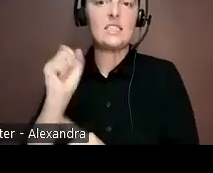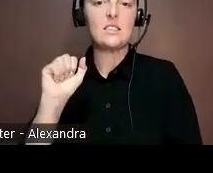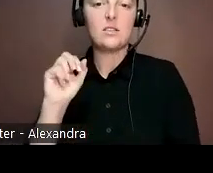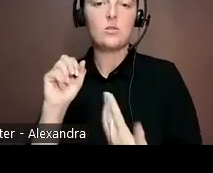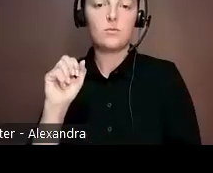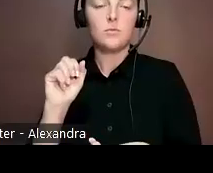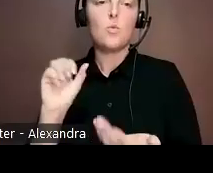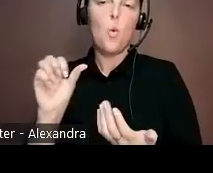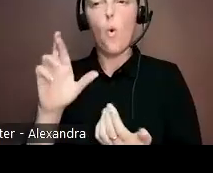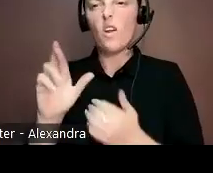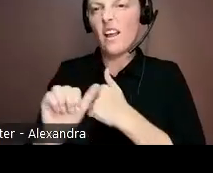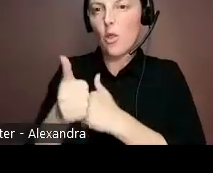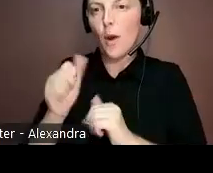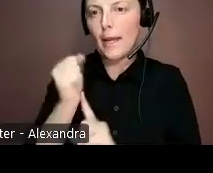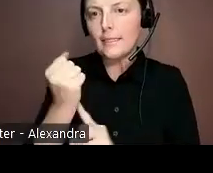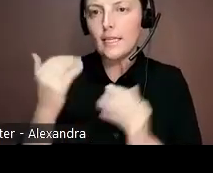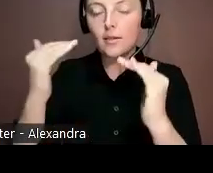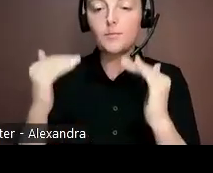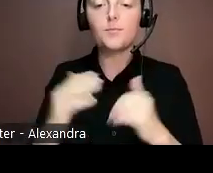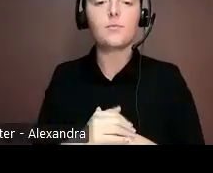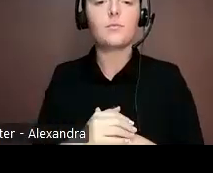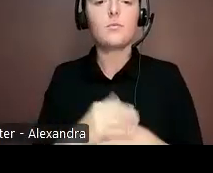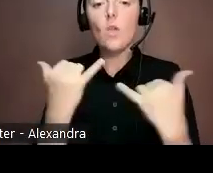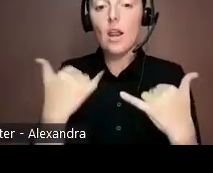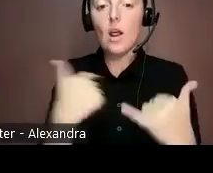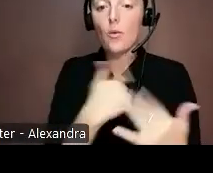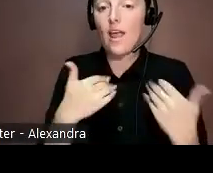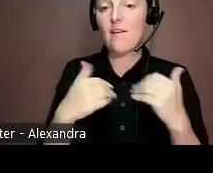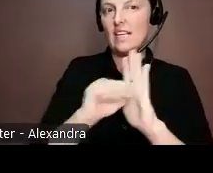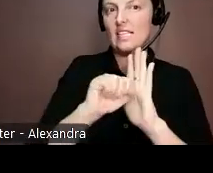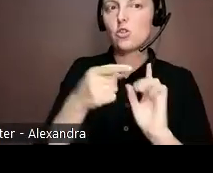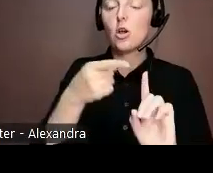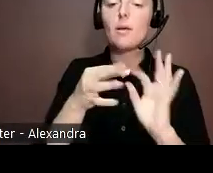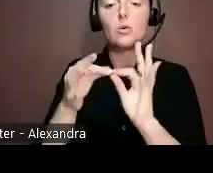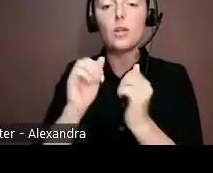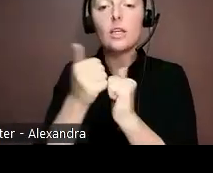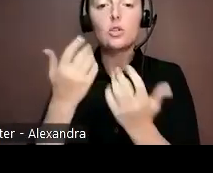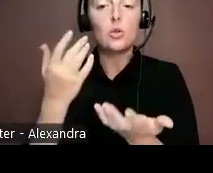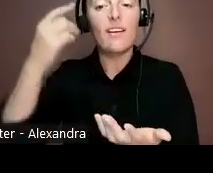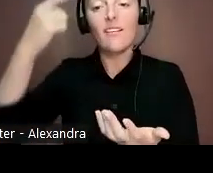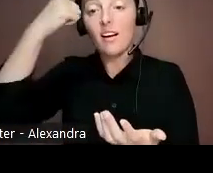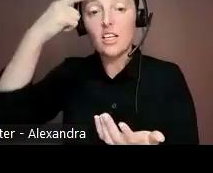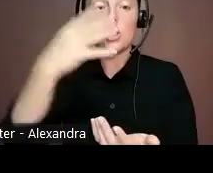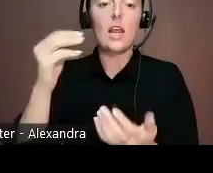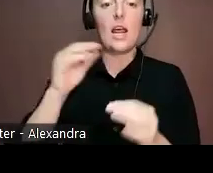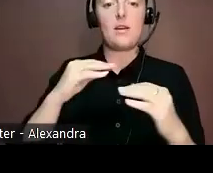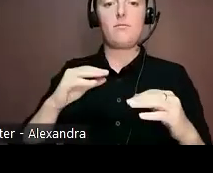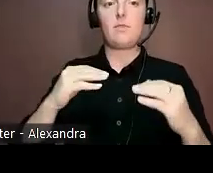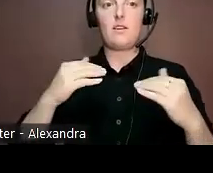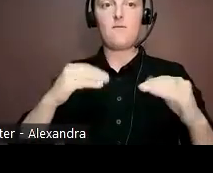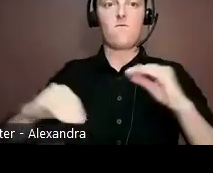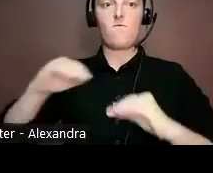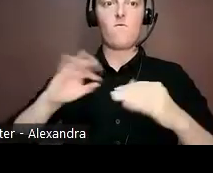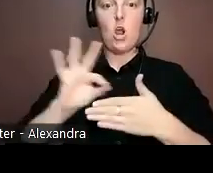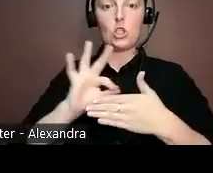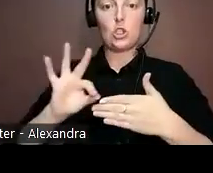syndrome that has to do with cognition and motor function, and we're introducing the emotional network into it. So what is the evidence